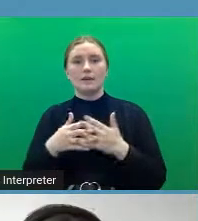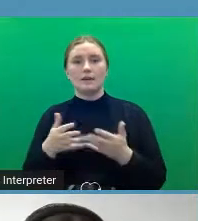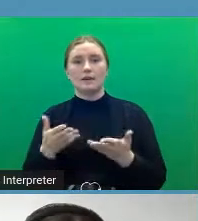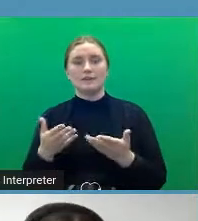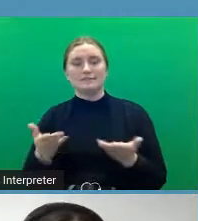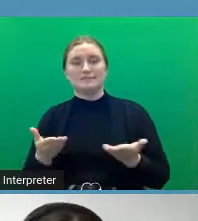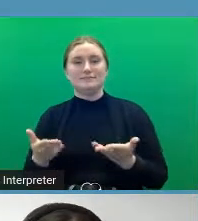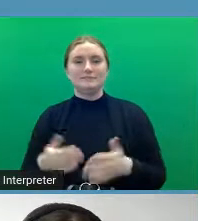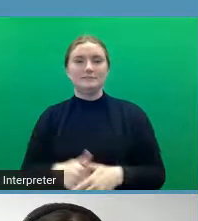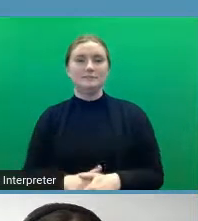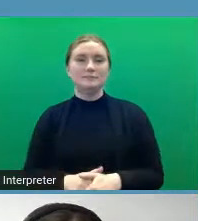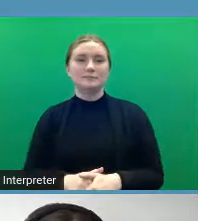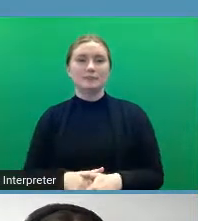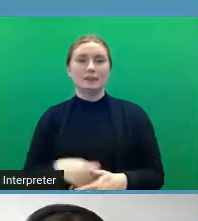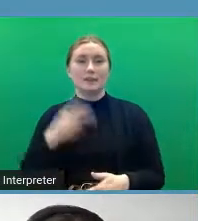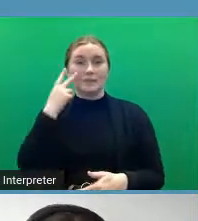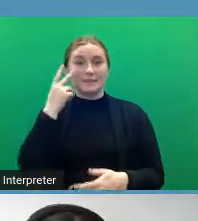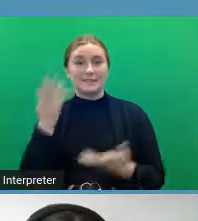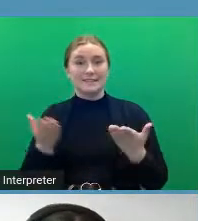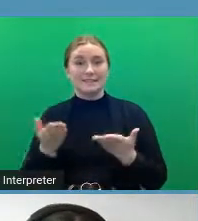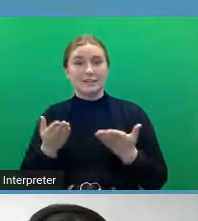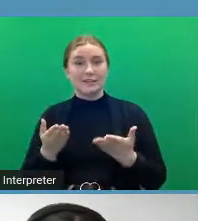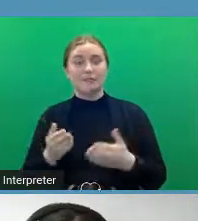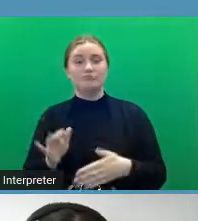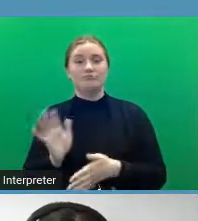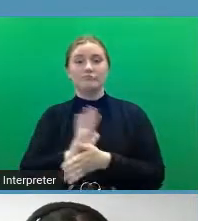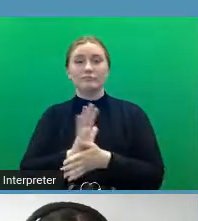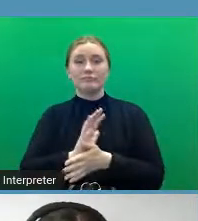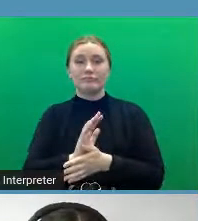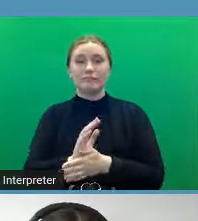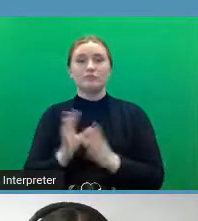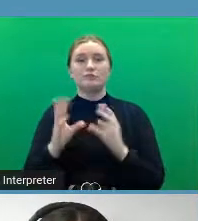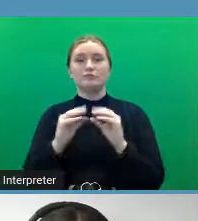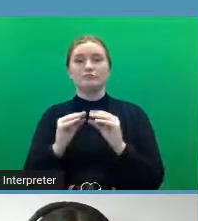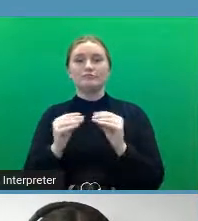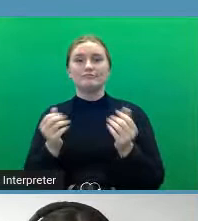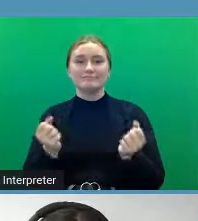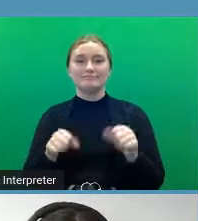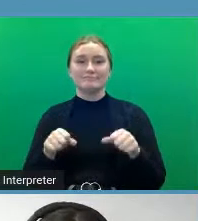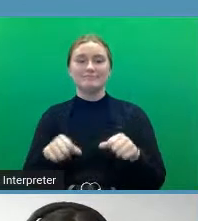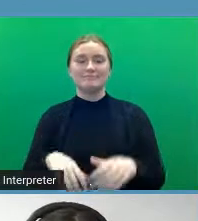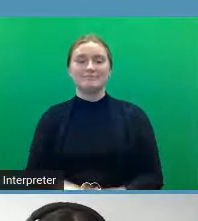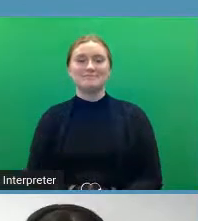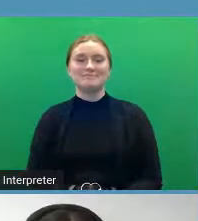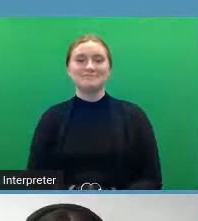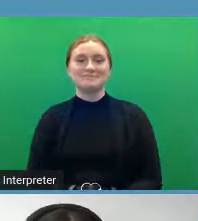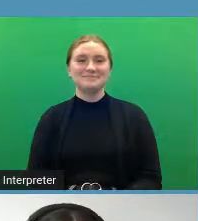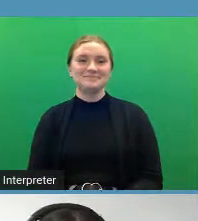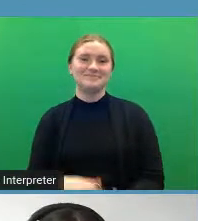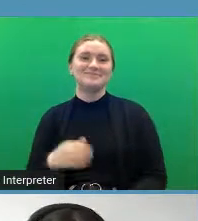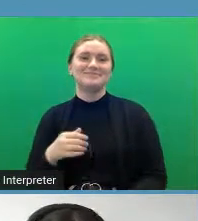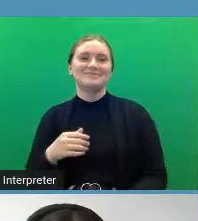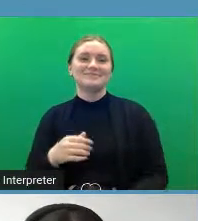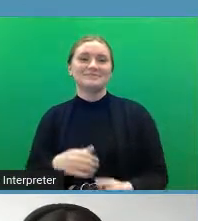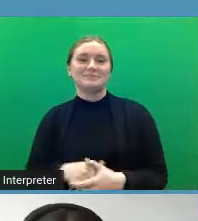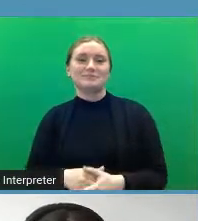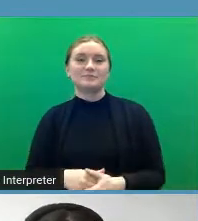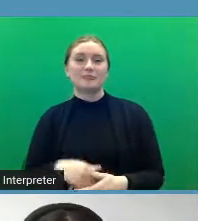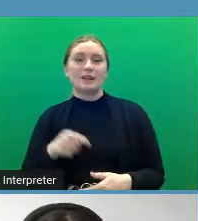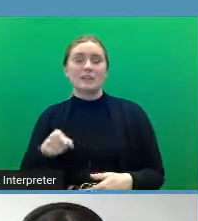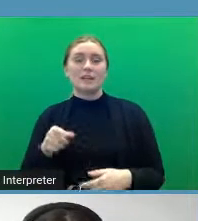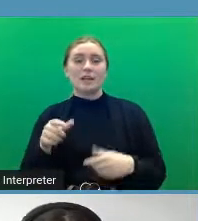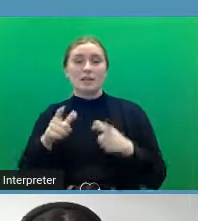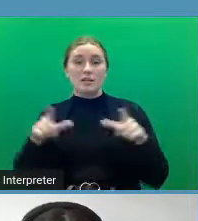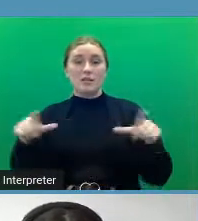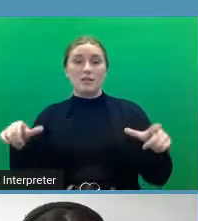the interpretation that you're seeing here in this presentation right now. This language has equal status and priority within the